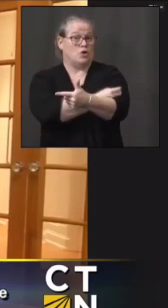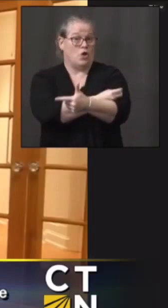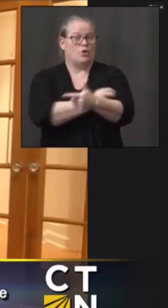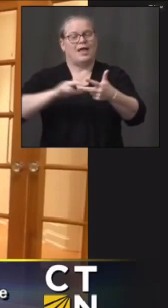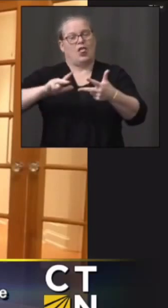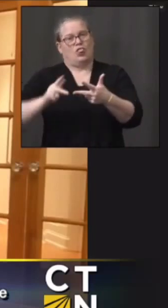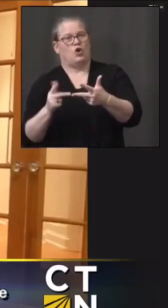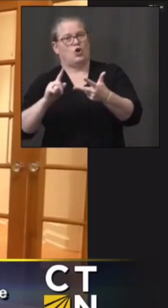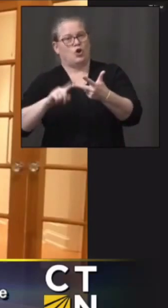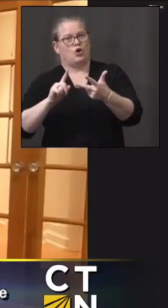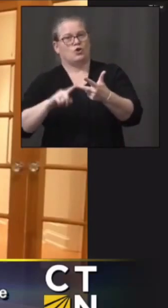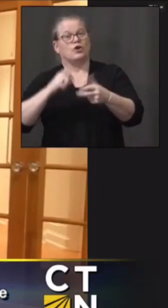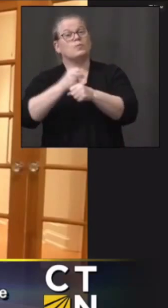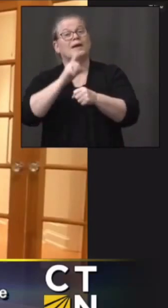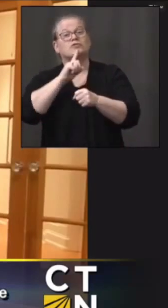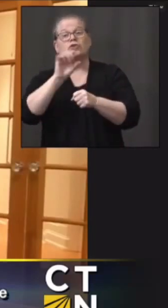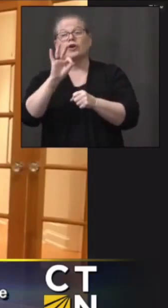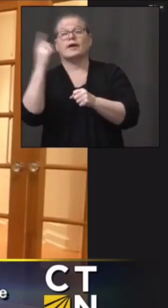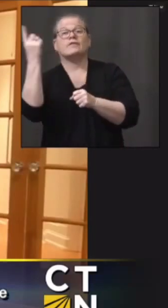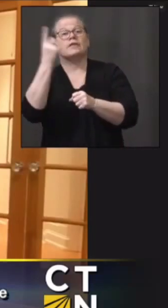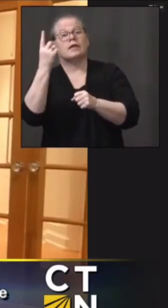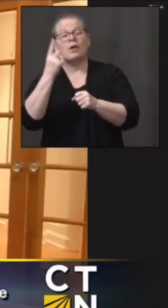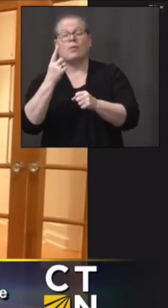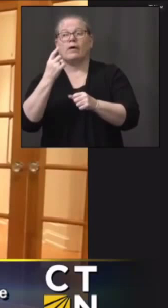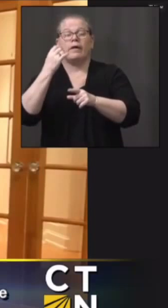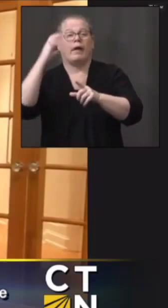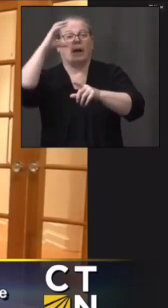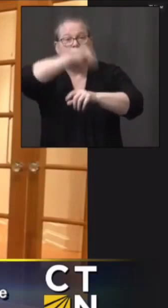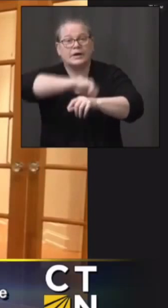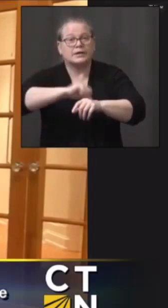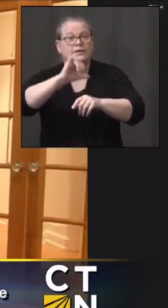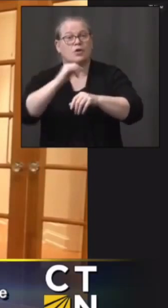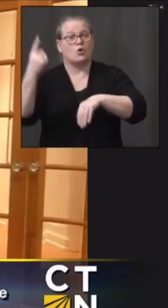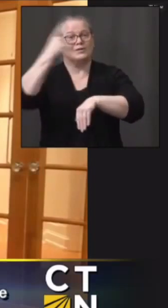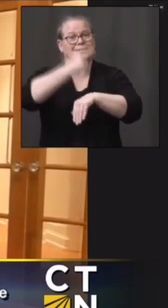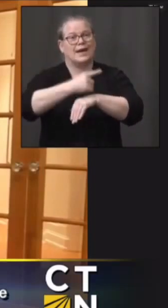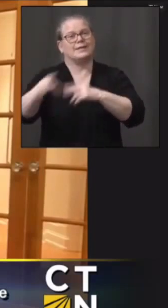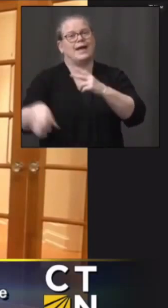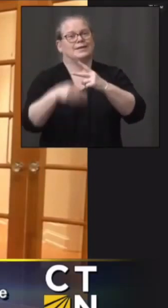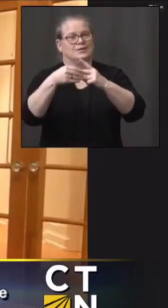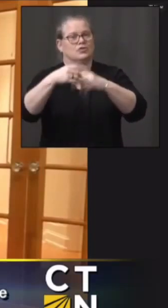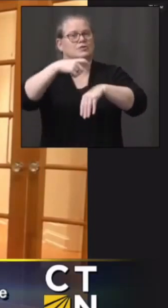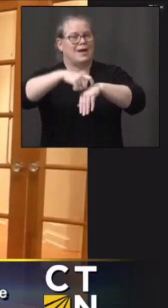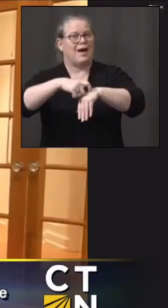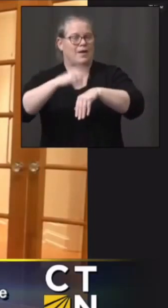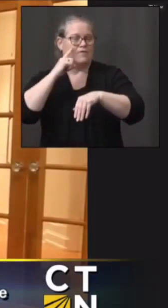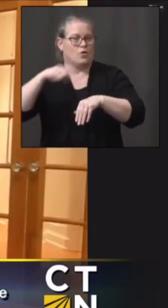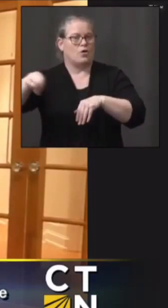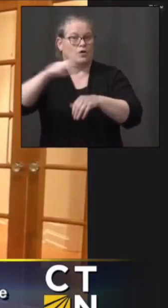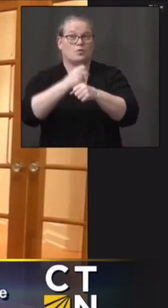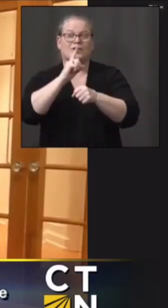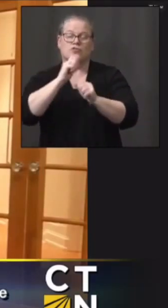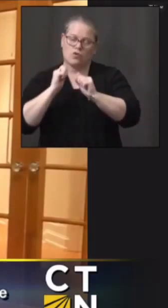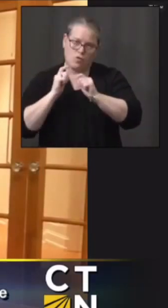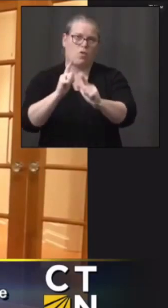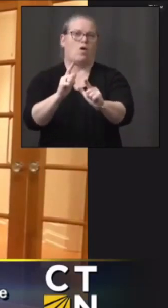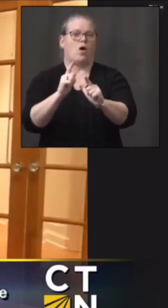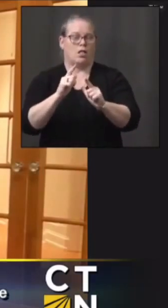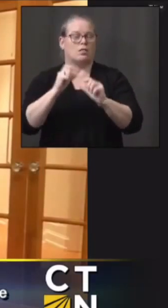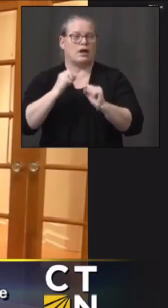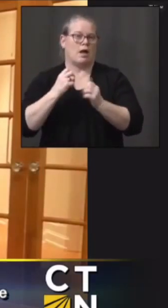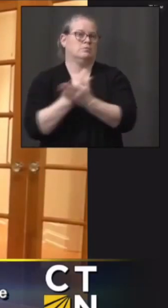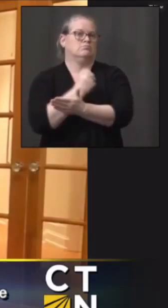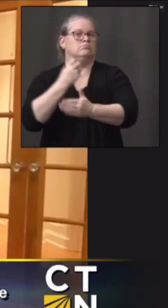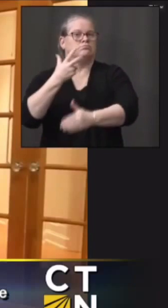that, anyone who may be out, unavailable, whatever for those days, there's additional opportunities to make sure everyone has the opportunity to get